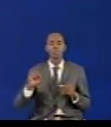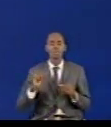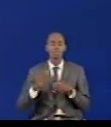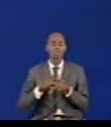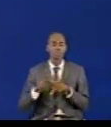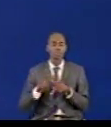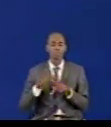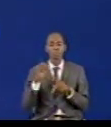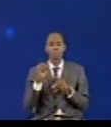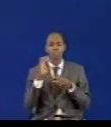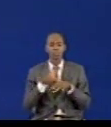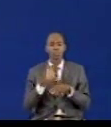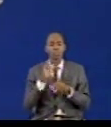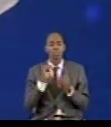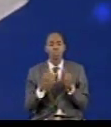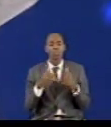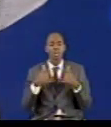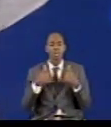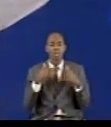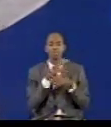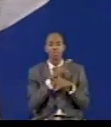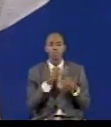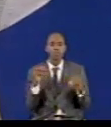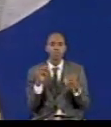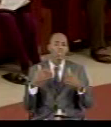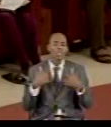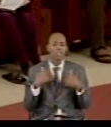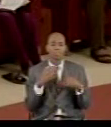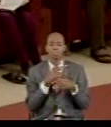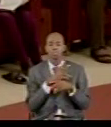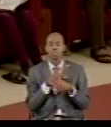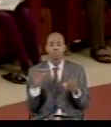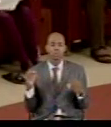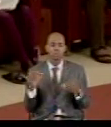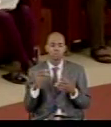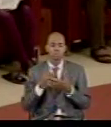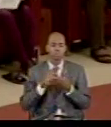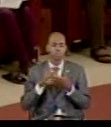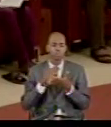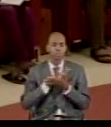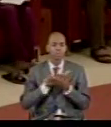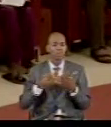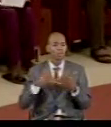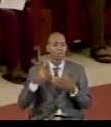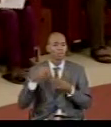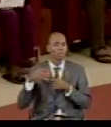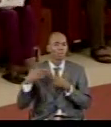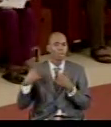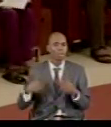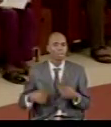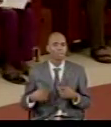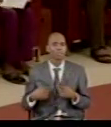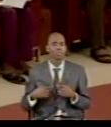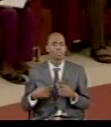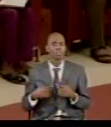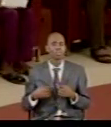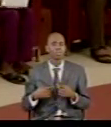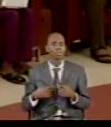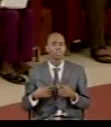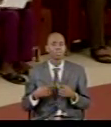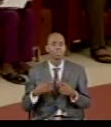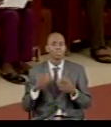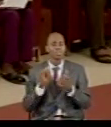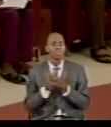no salvation, that has no purity of heart, that has no pure conscience, that has